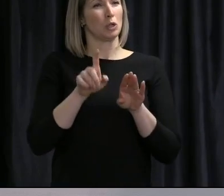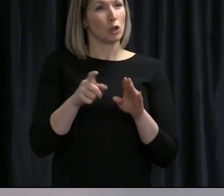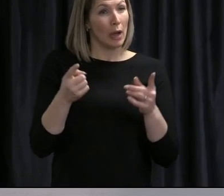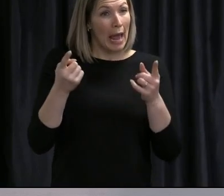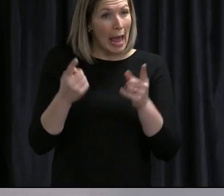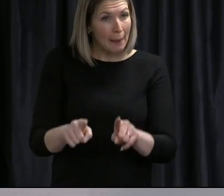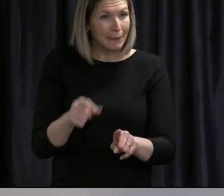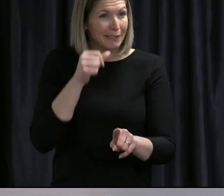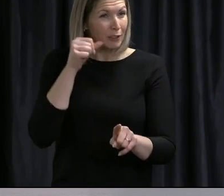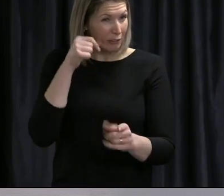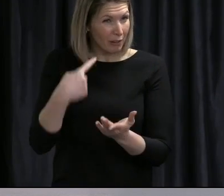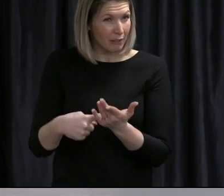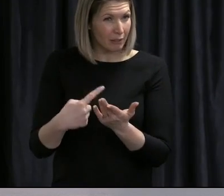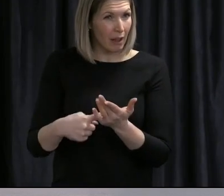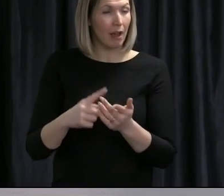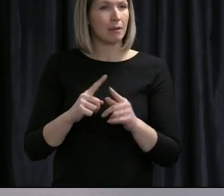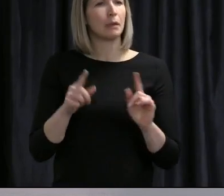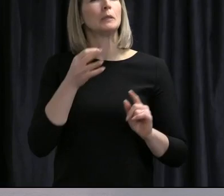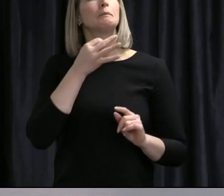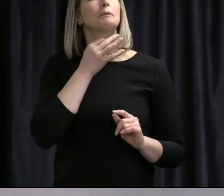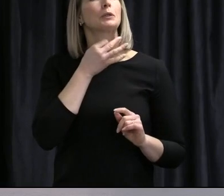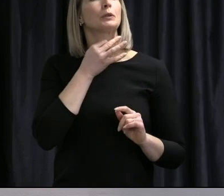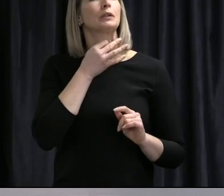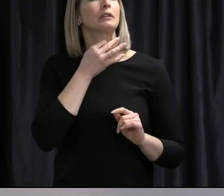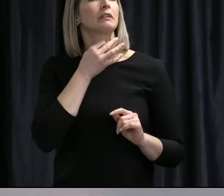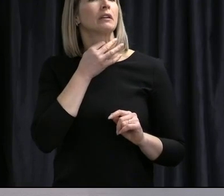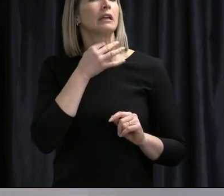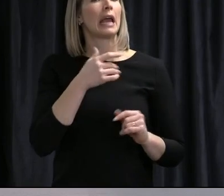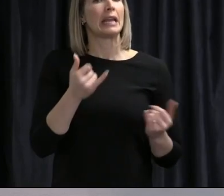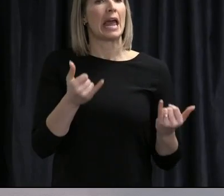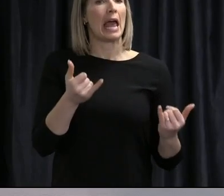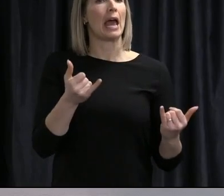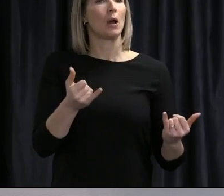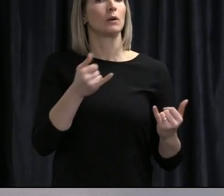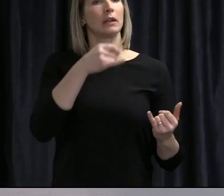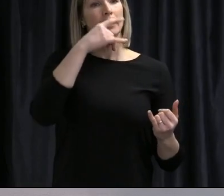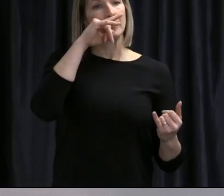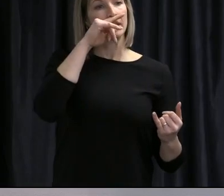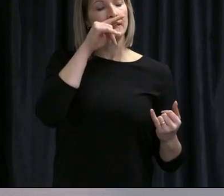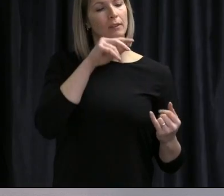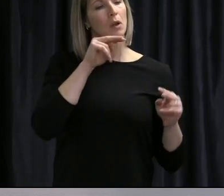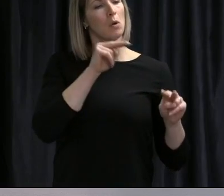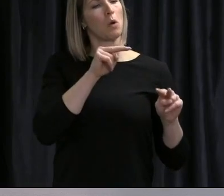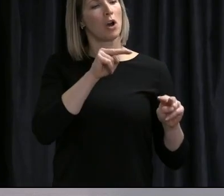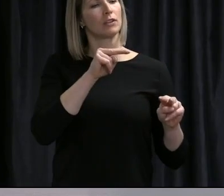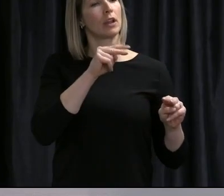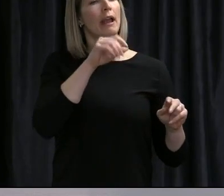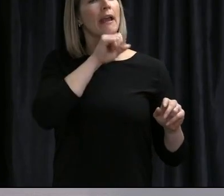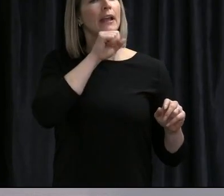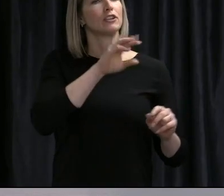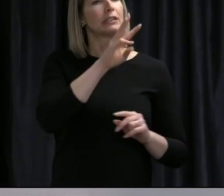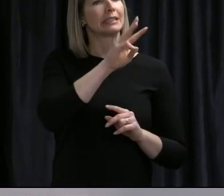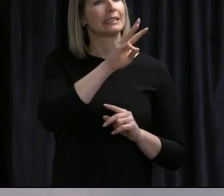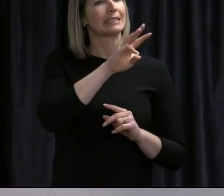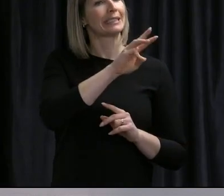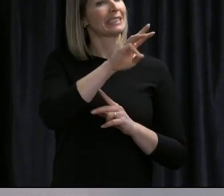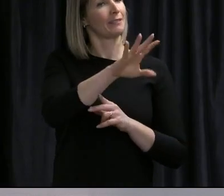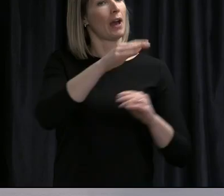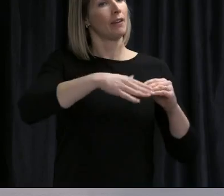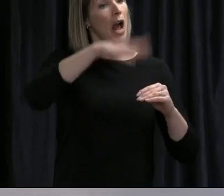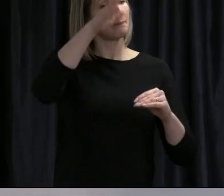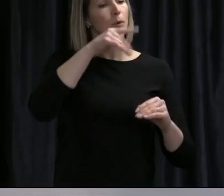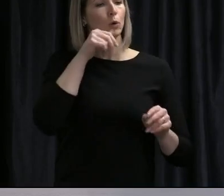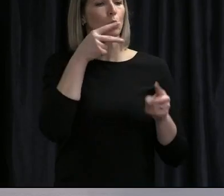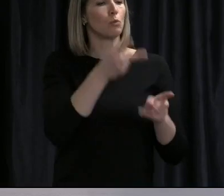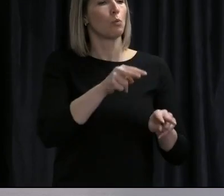imposing that children maybe shouldn't be around those that are 65 and older? Certainly we know that people who are older